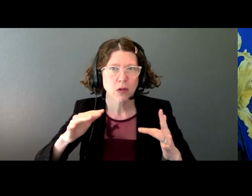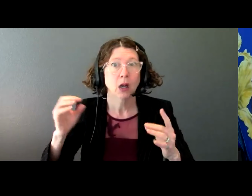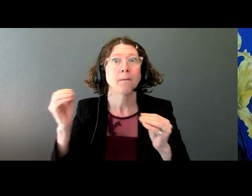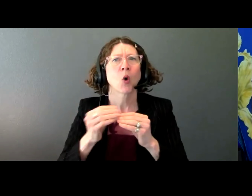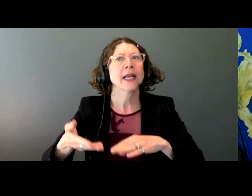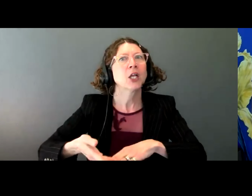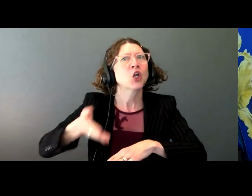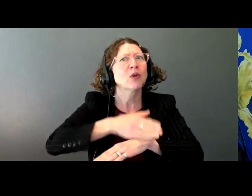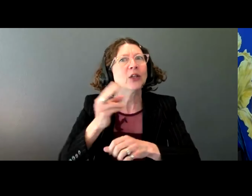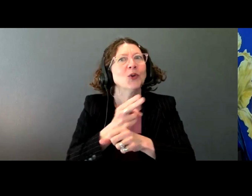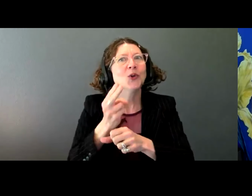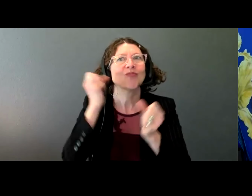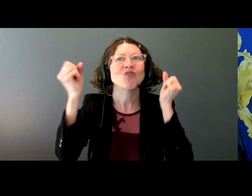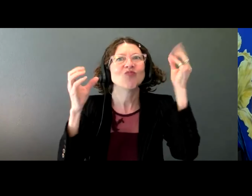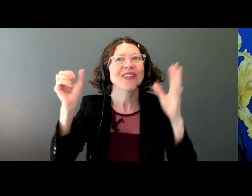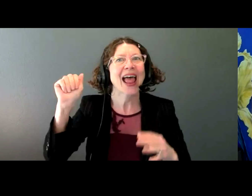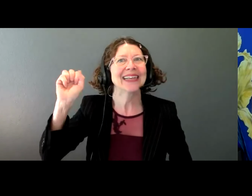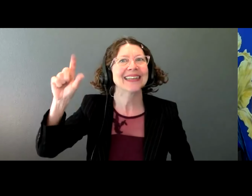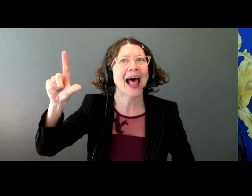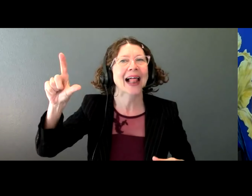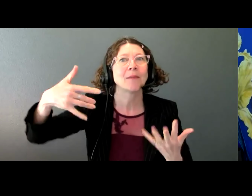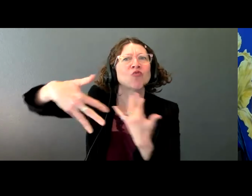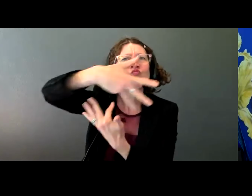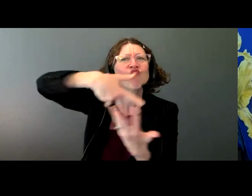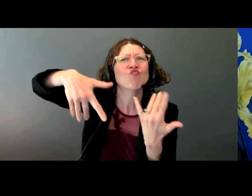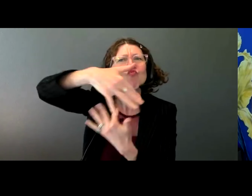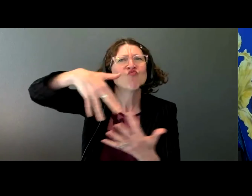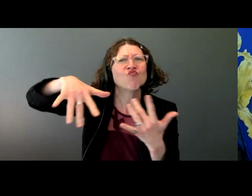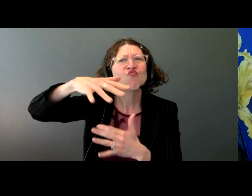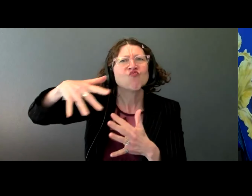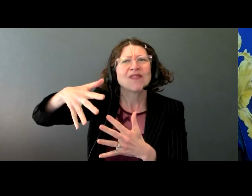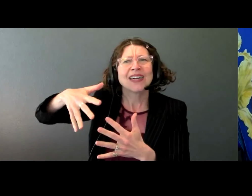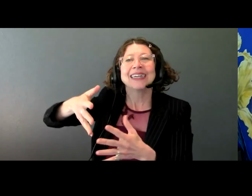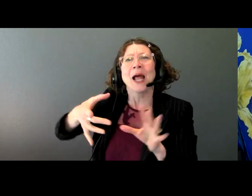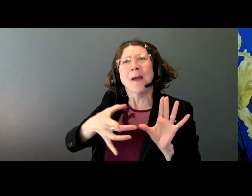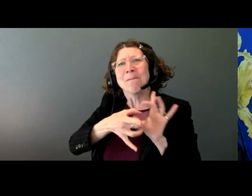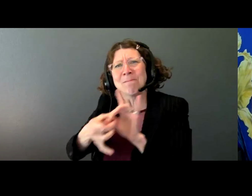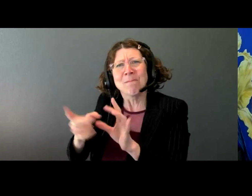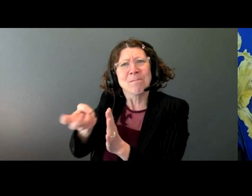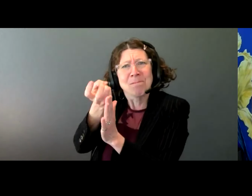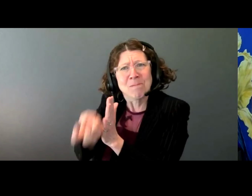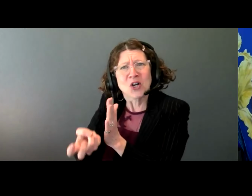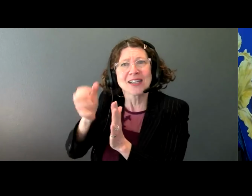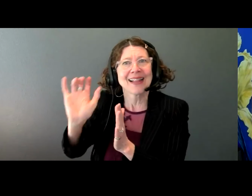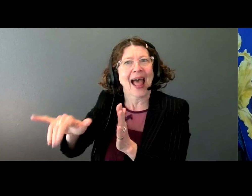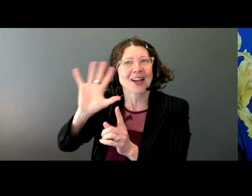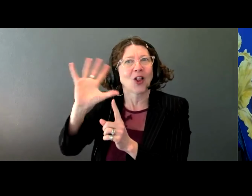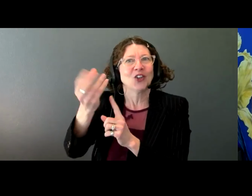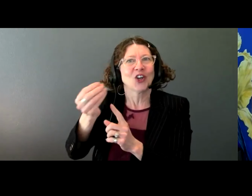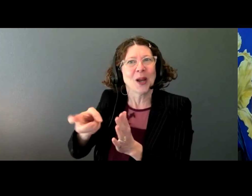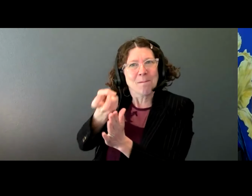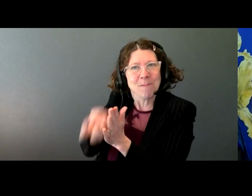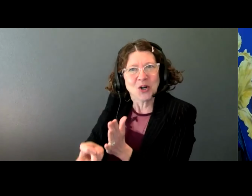ASL because you're directly connected and immersed in culture and use of the language, but also sets